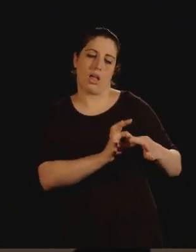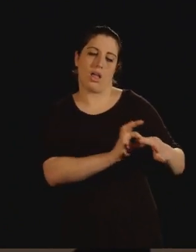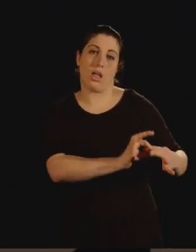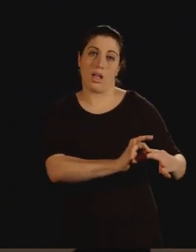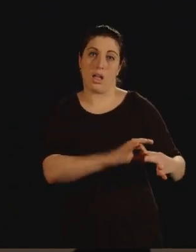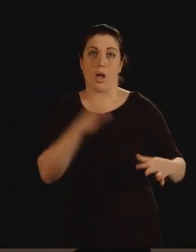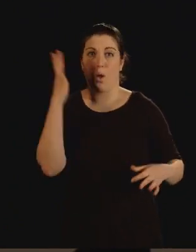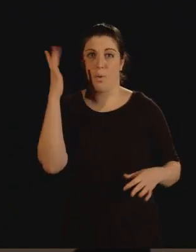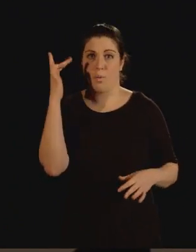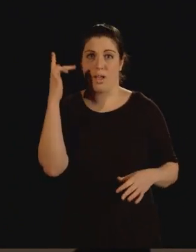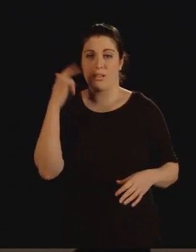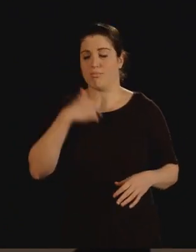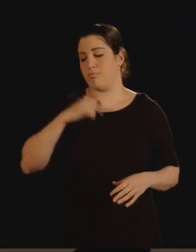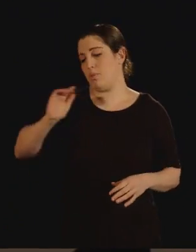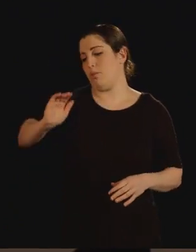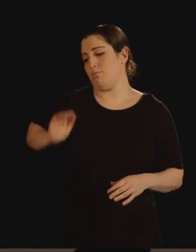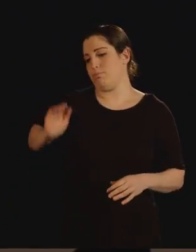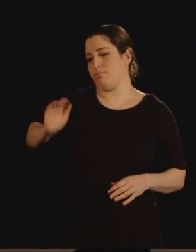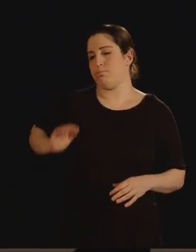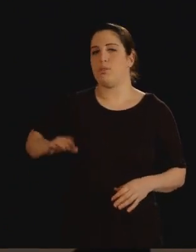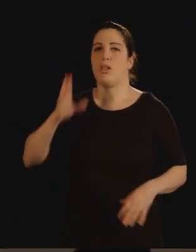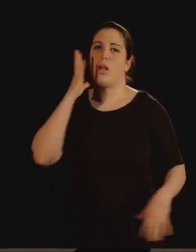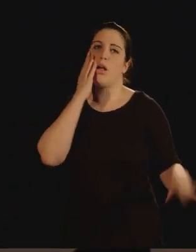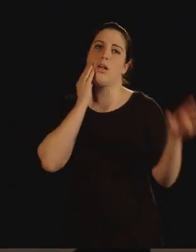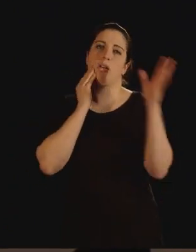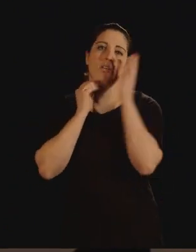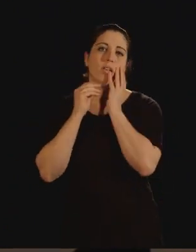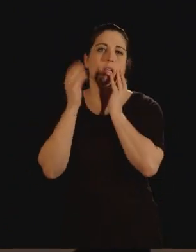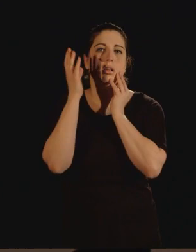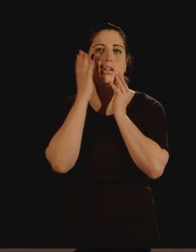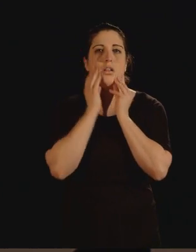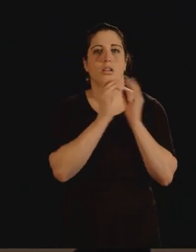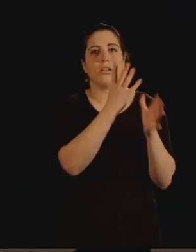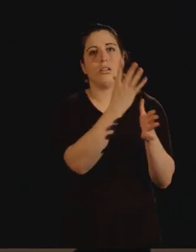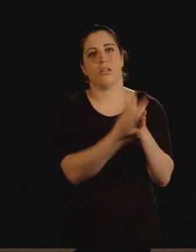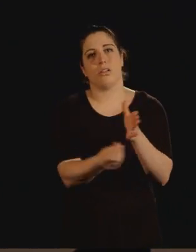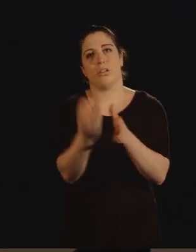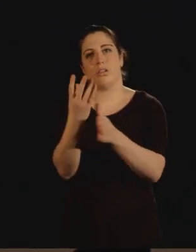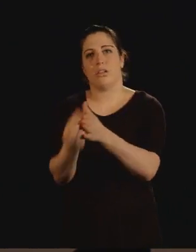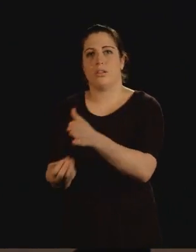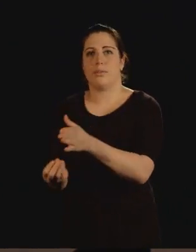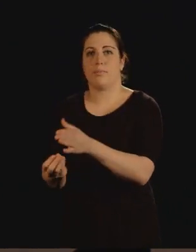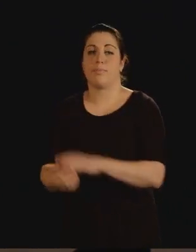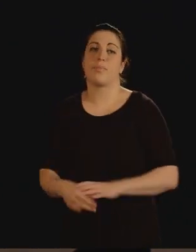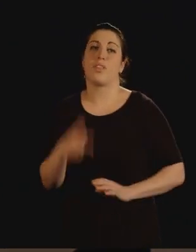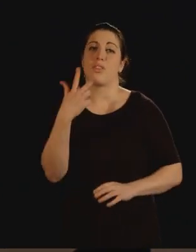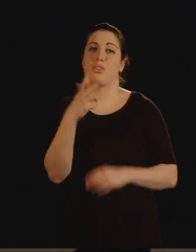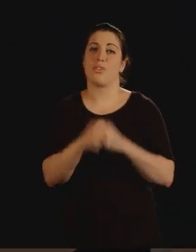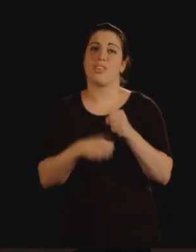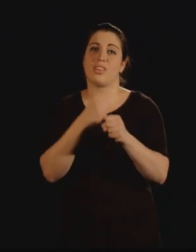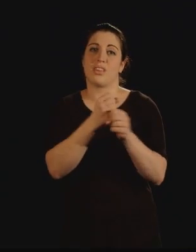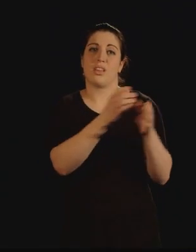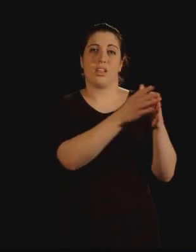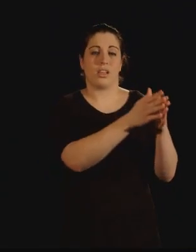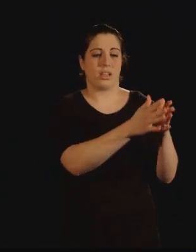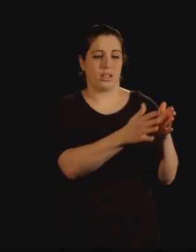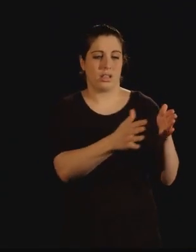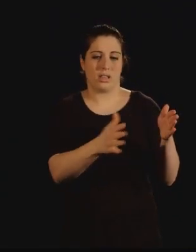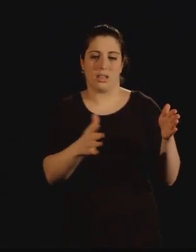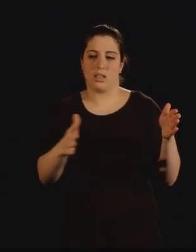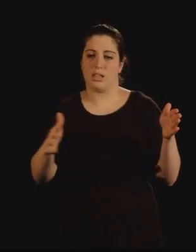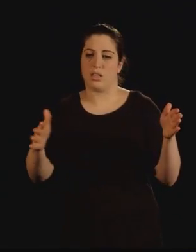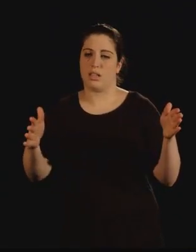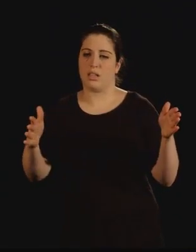child, loss defined my world. Over a brief span of 3 years, in the home we all